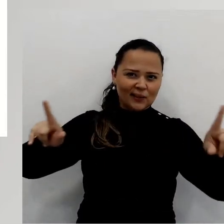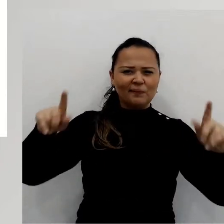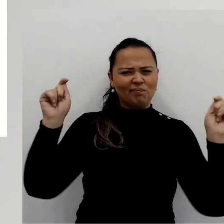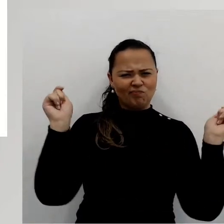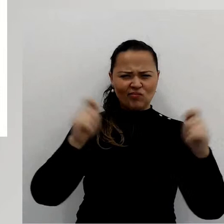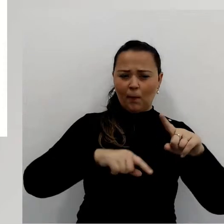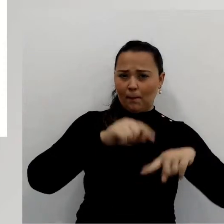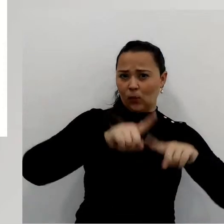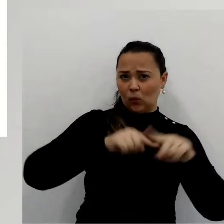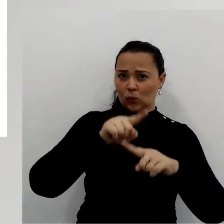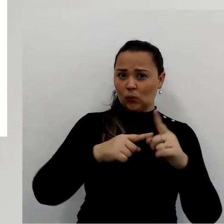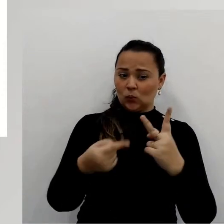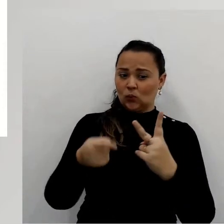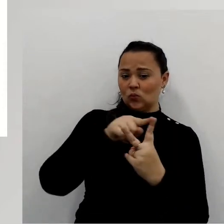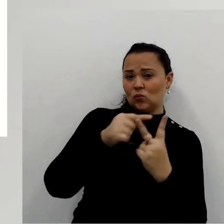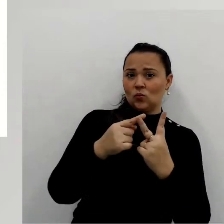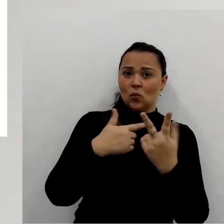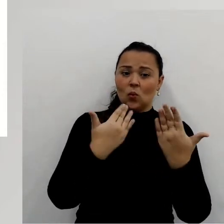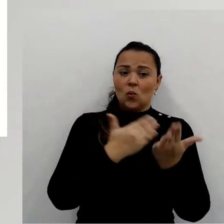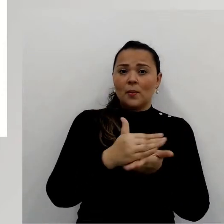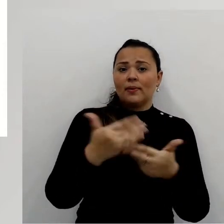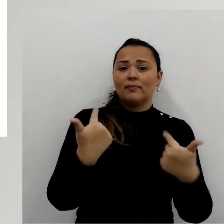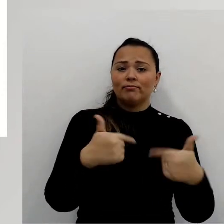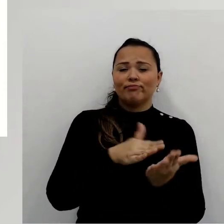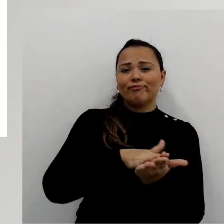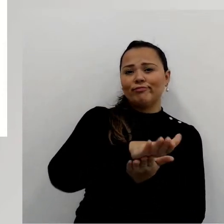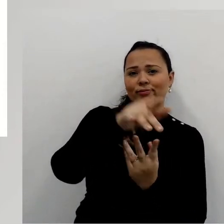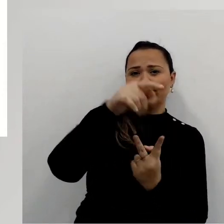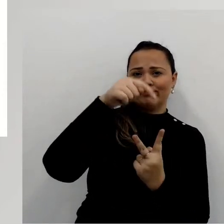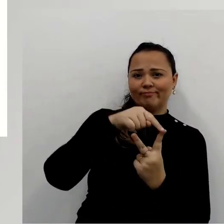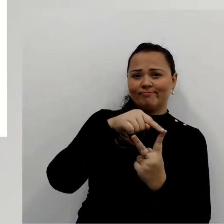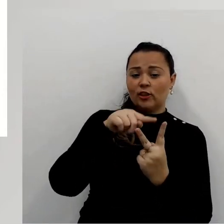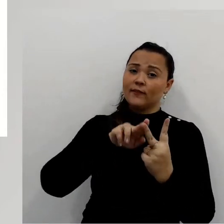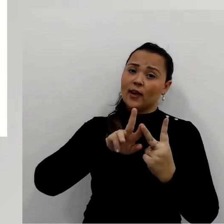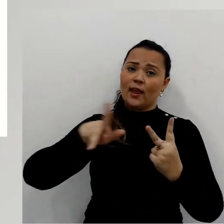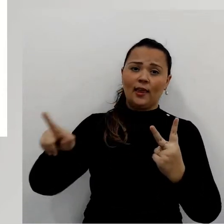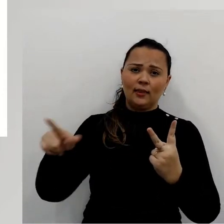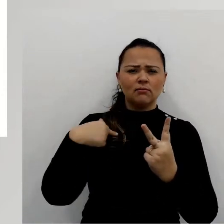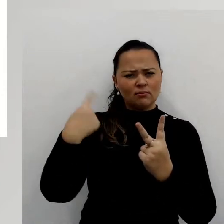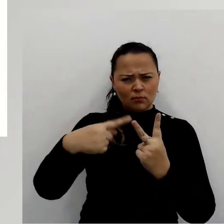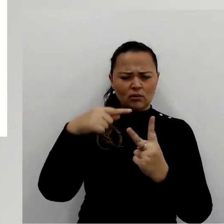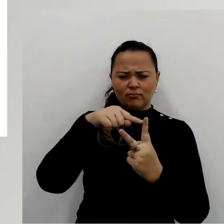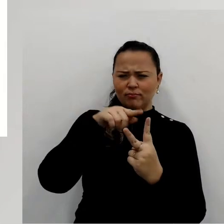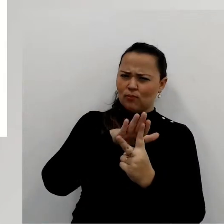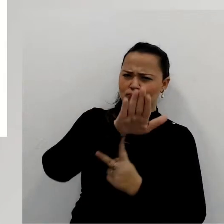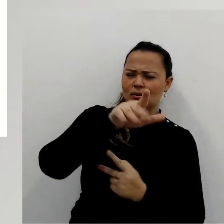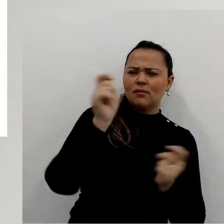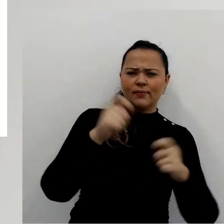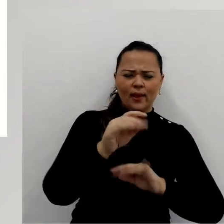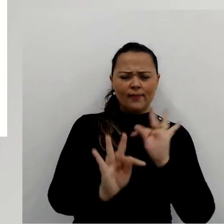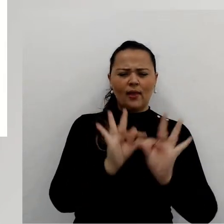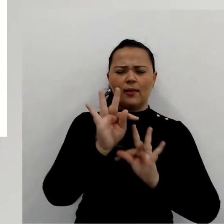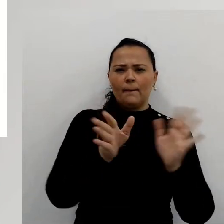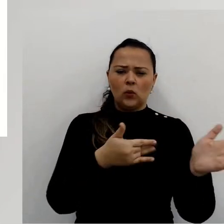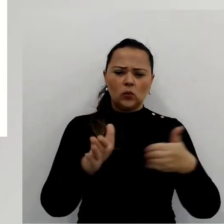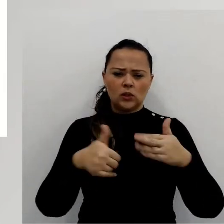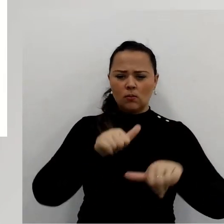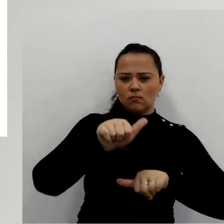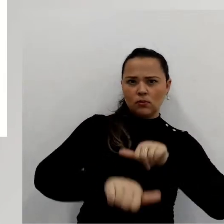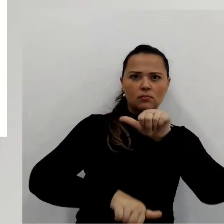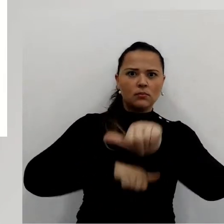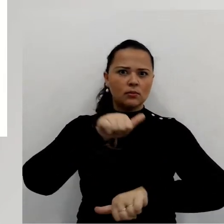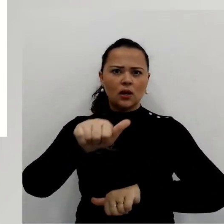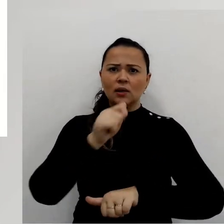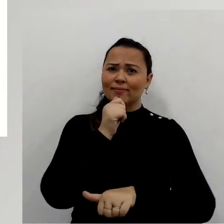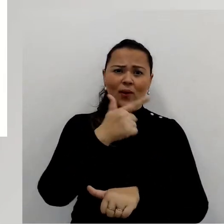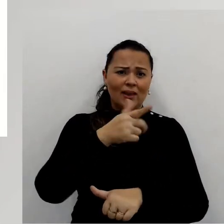services is that the printed services use variable production techniques, which means that it's not always the same. It's not like a cookie